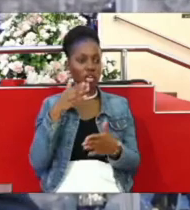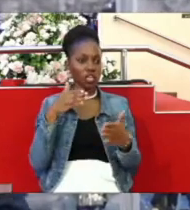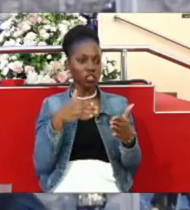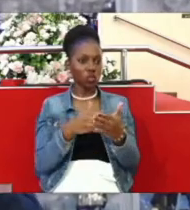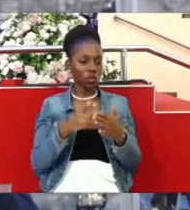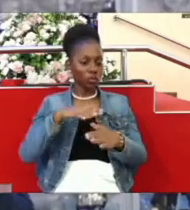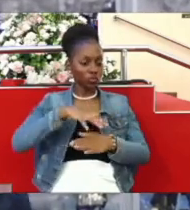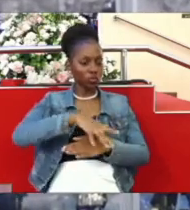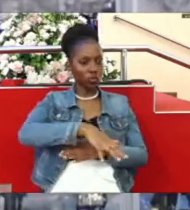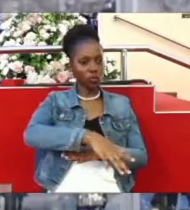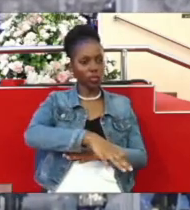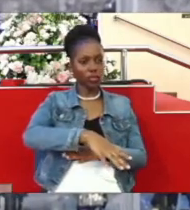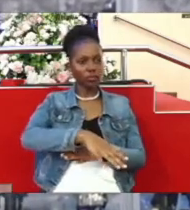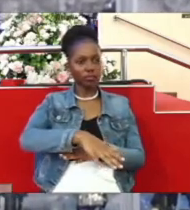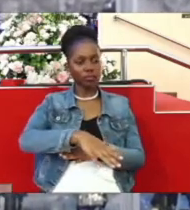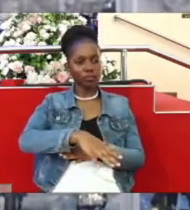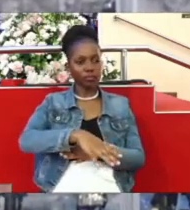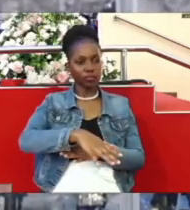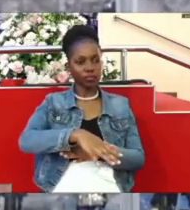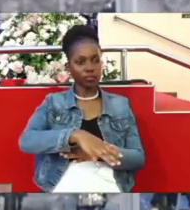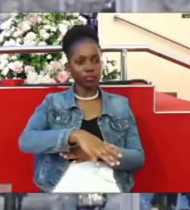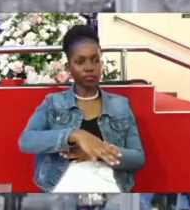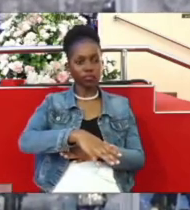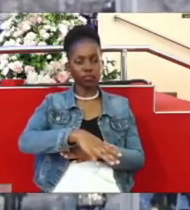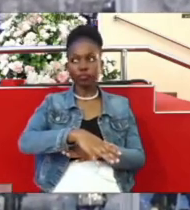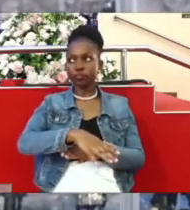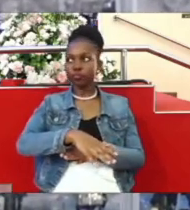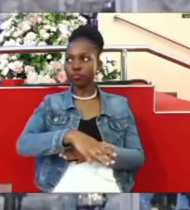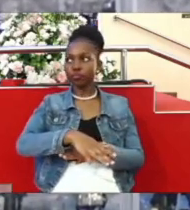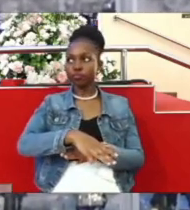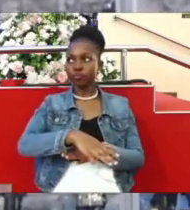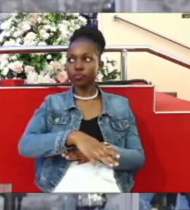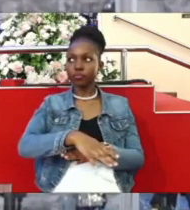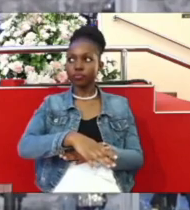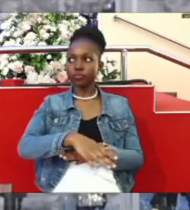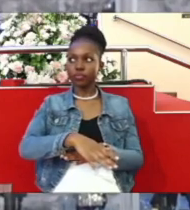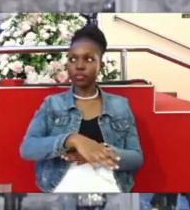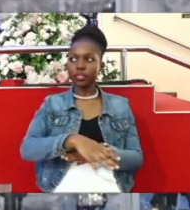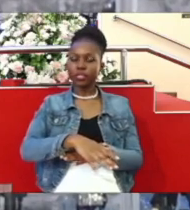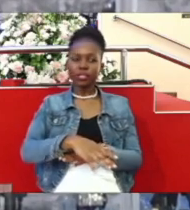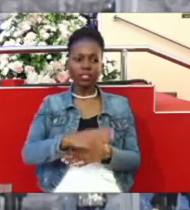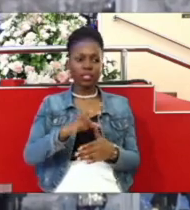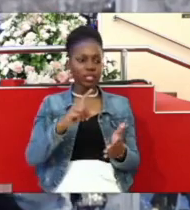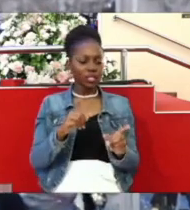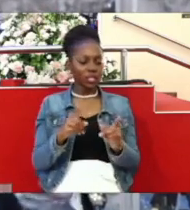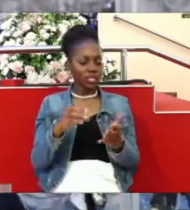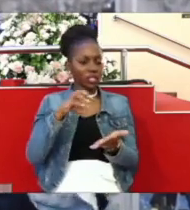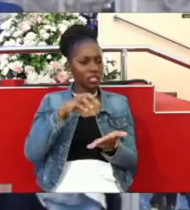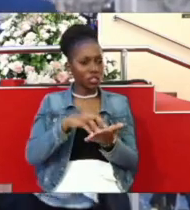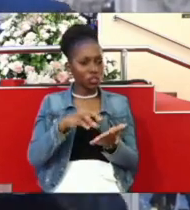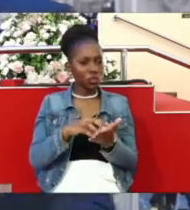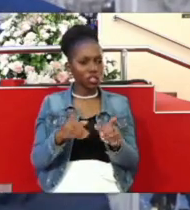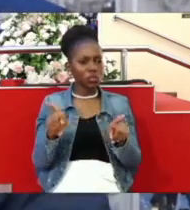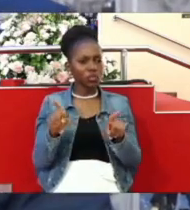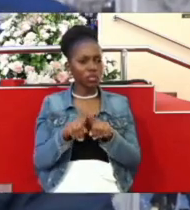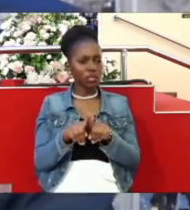for me to see this, I see as if it is the way the enemy stops a certain supply into